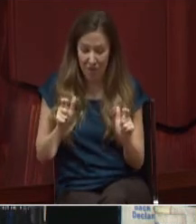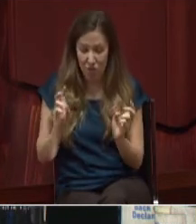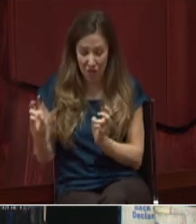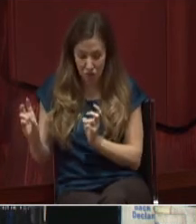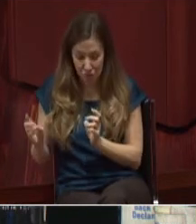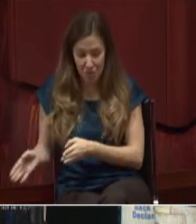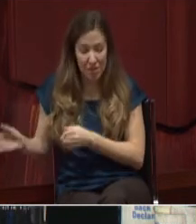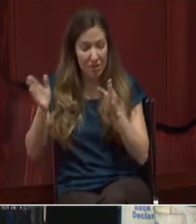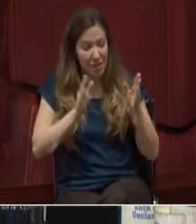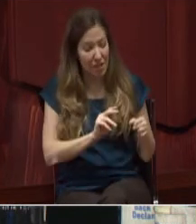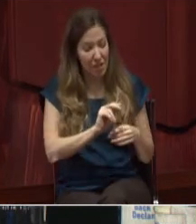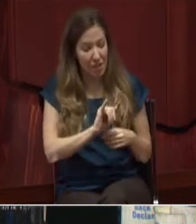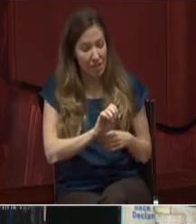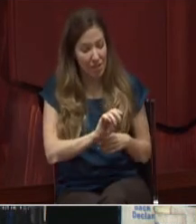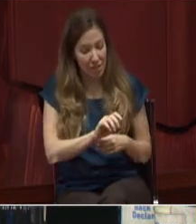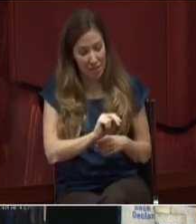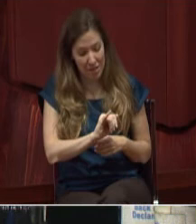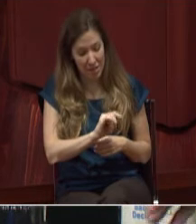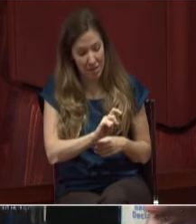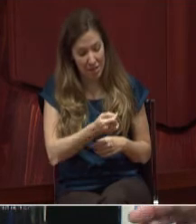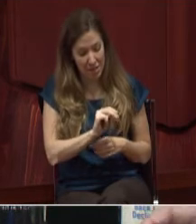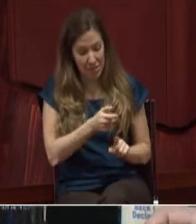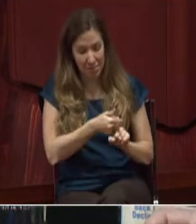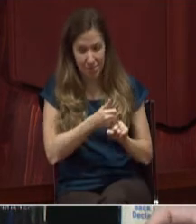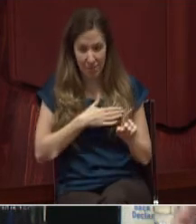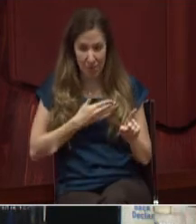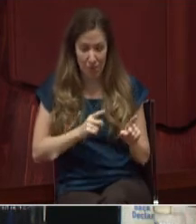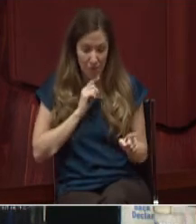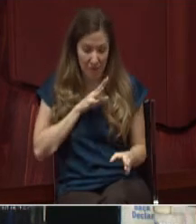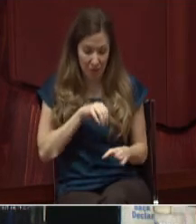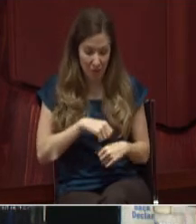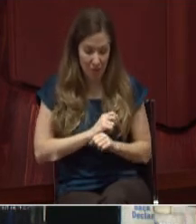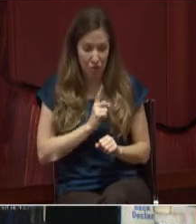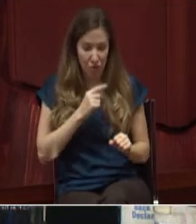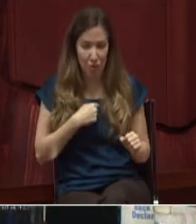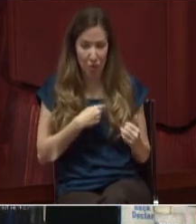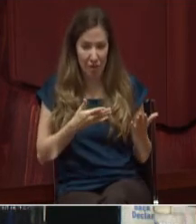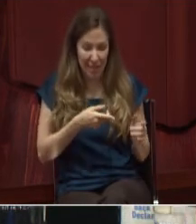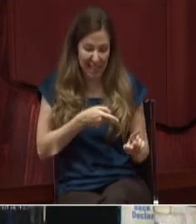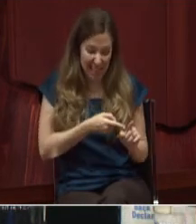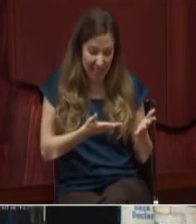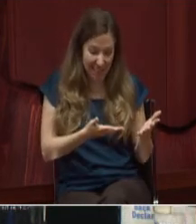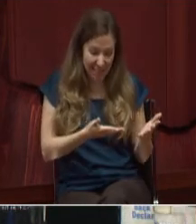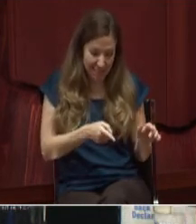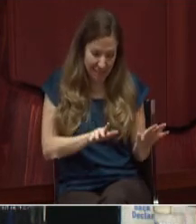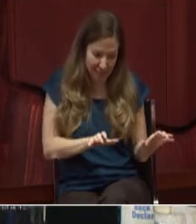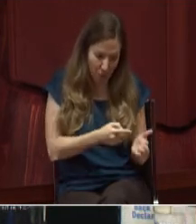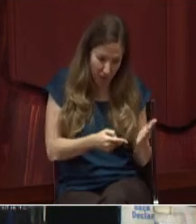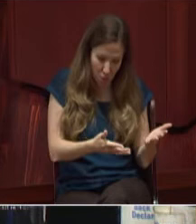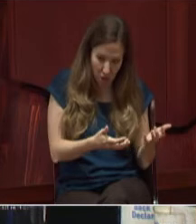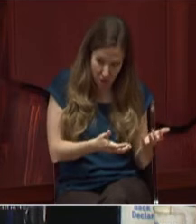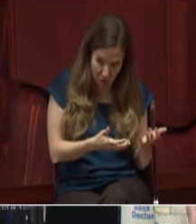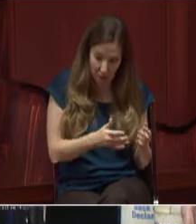Nixon willing to be certainly involved in making sure we did what we wanted strategically, but then